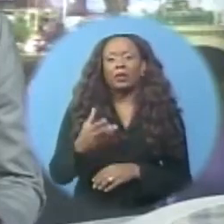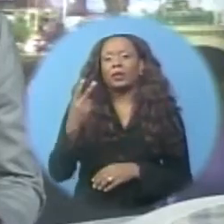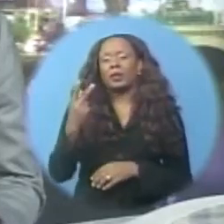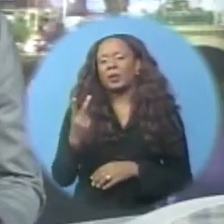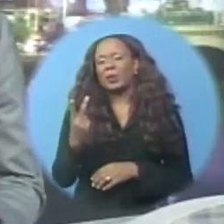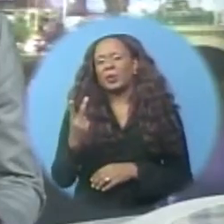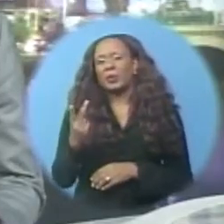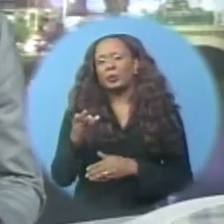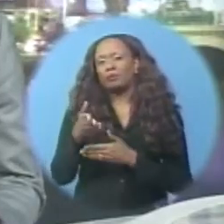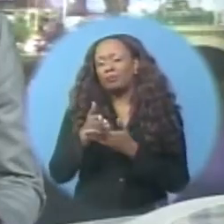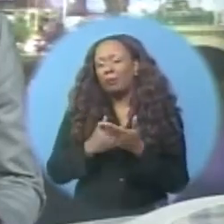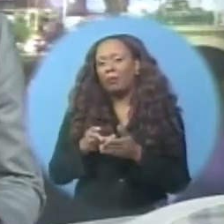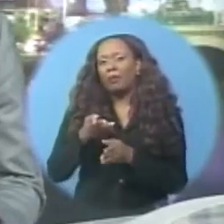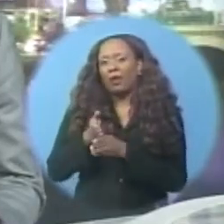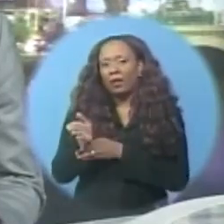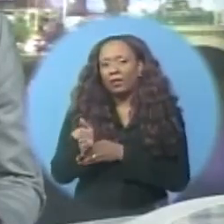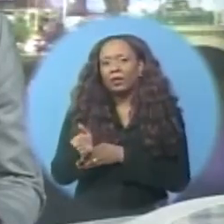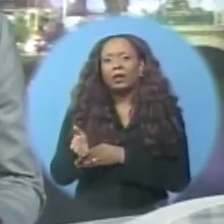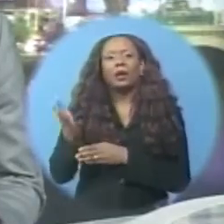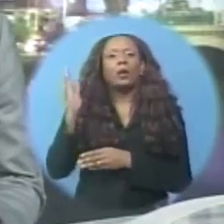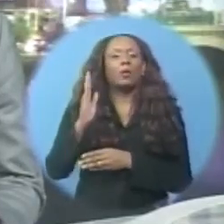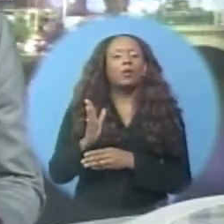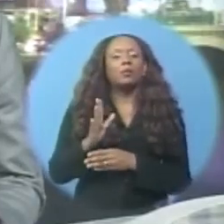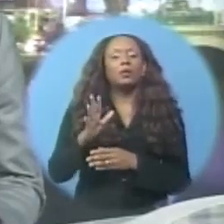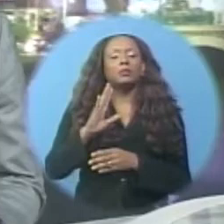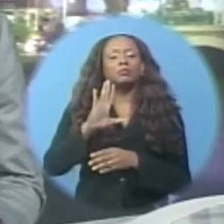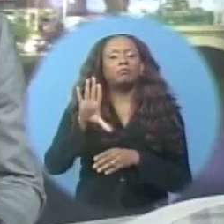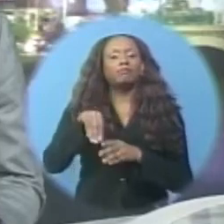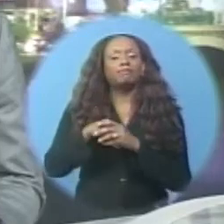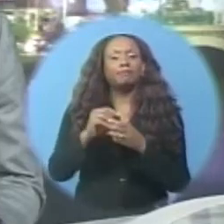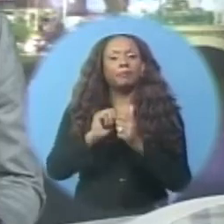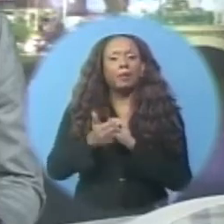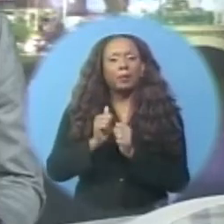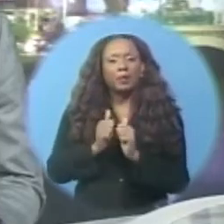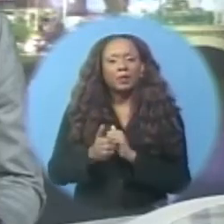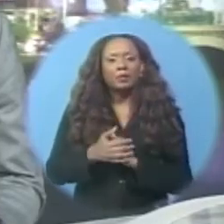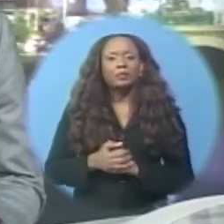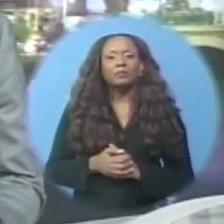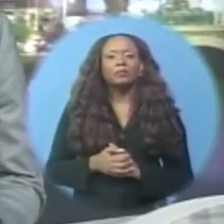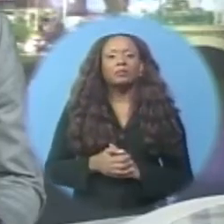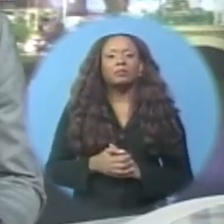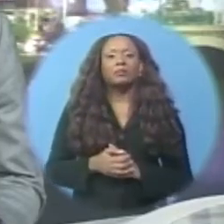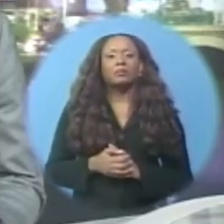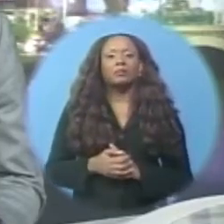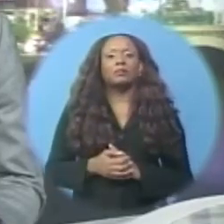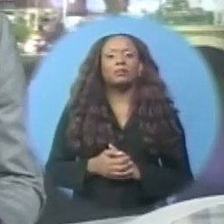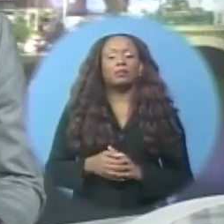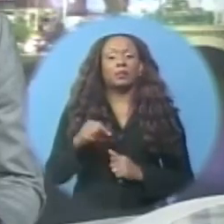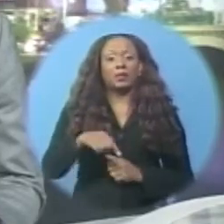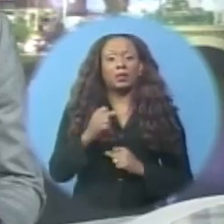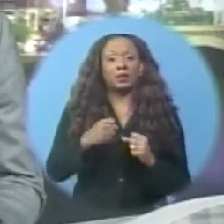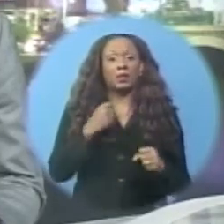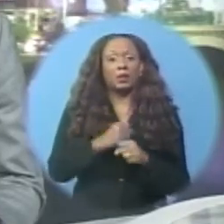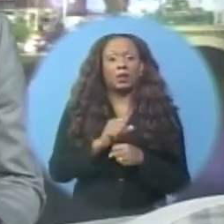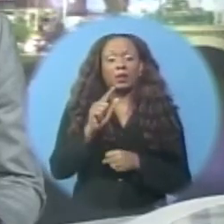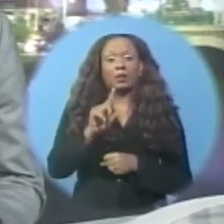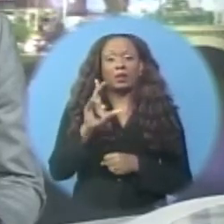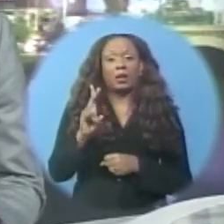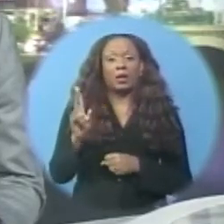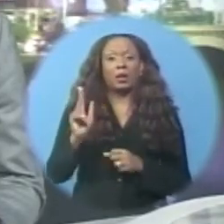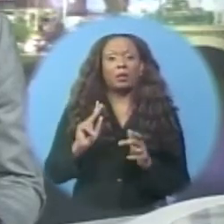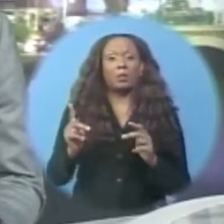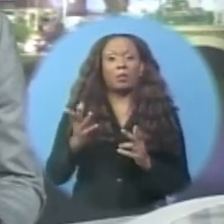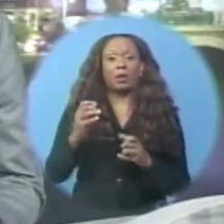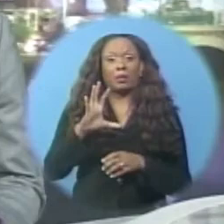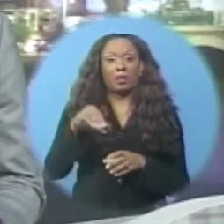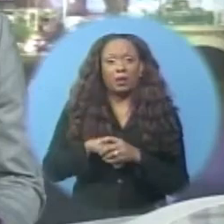3 songs will be in play for the medals and special awards available in this discipline. There were 27 original entries this year, and of